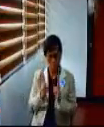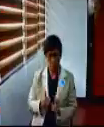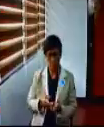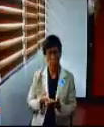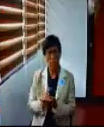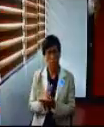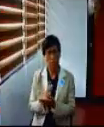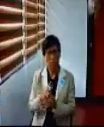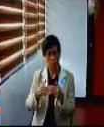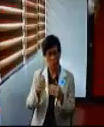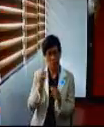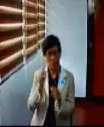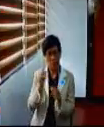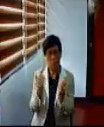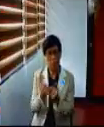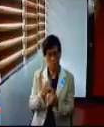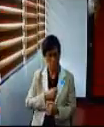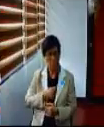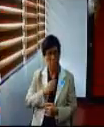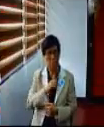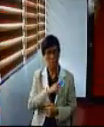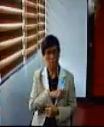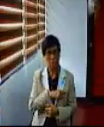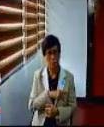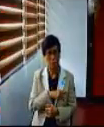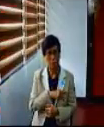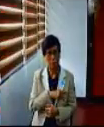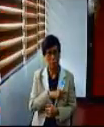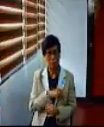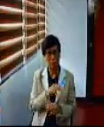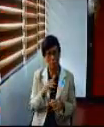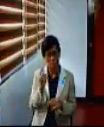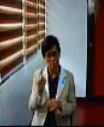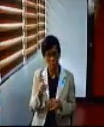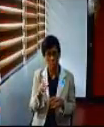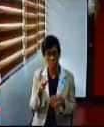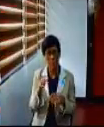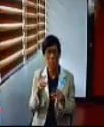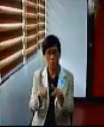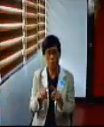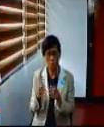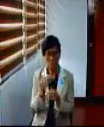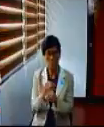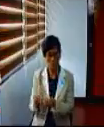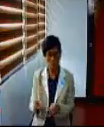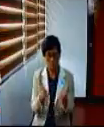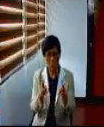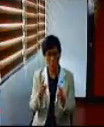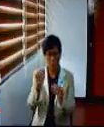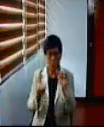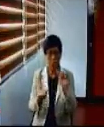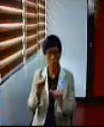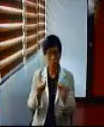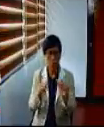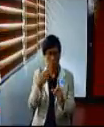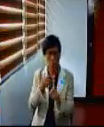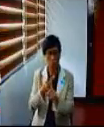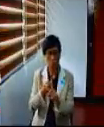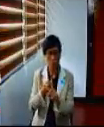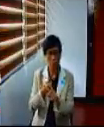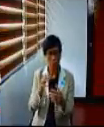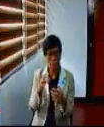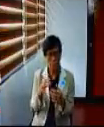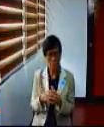And most companies appreciate this. They must also take steps to assess the impacts of their